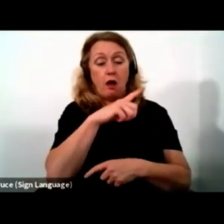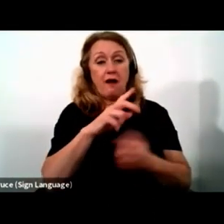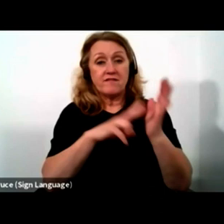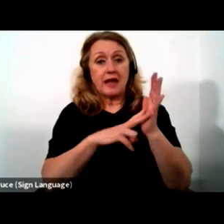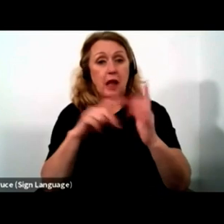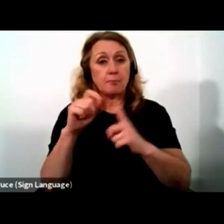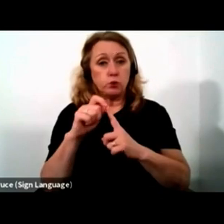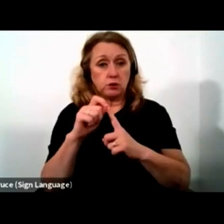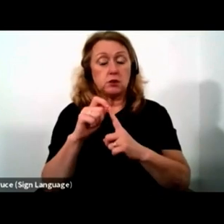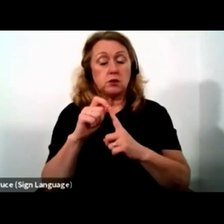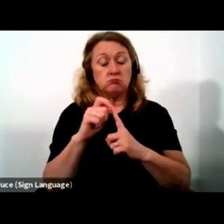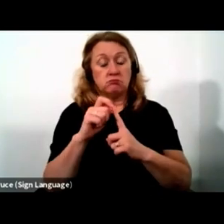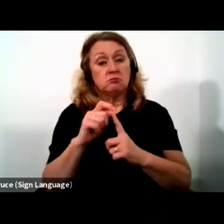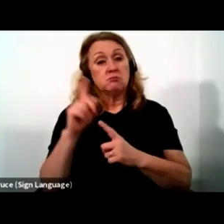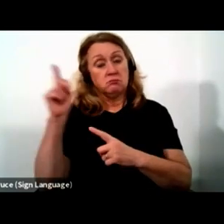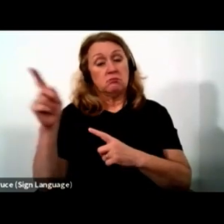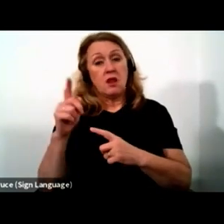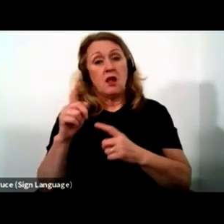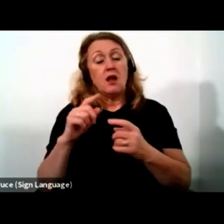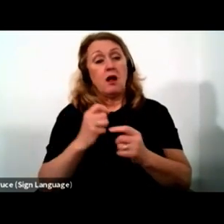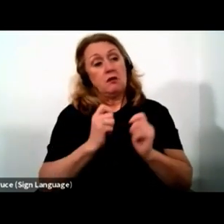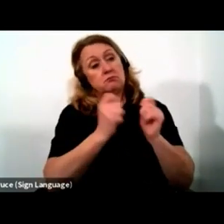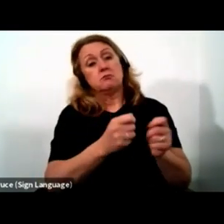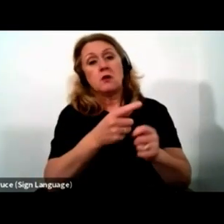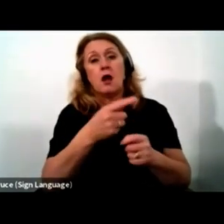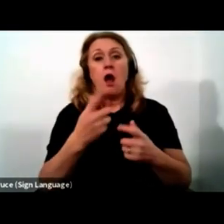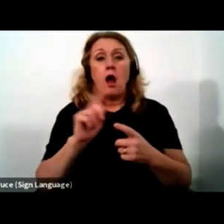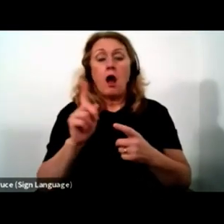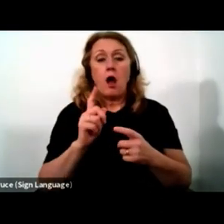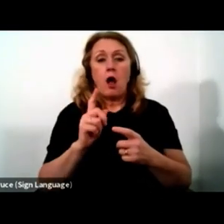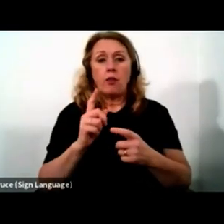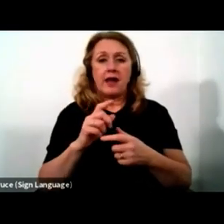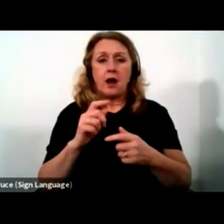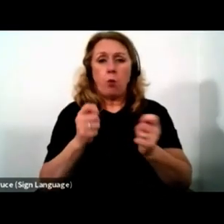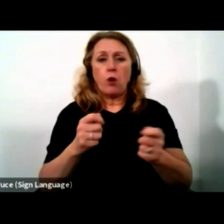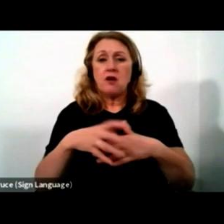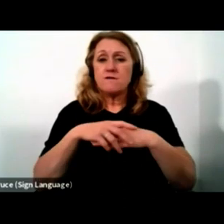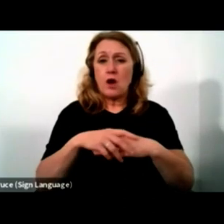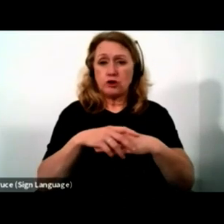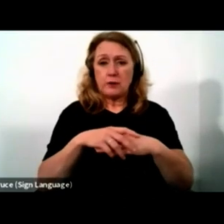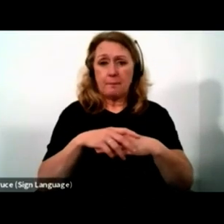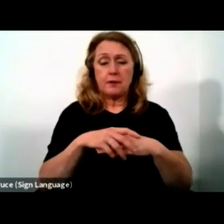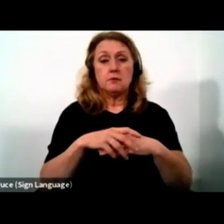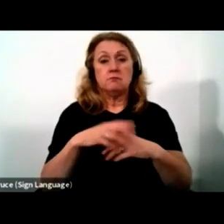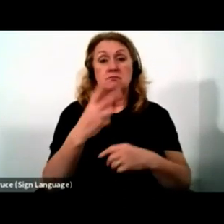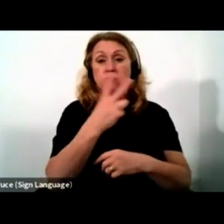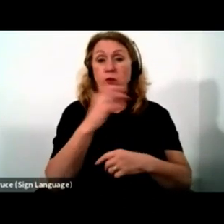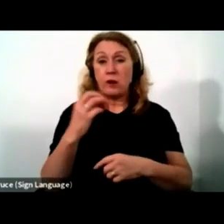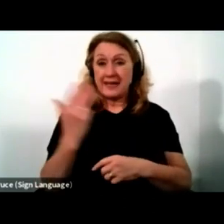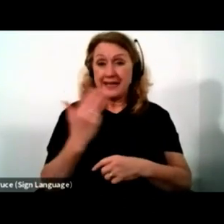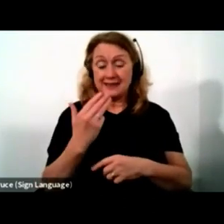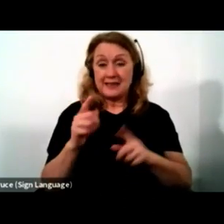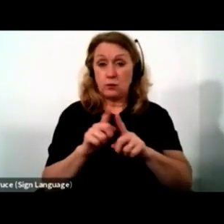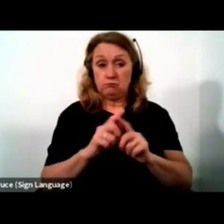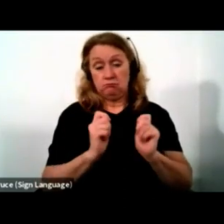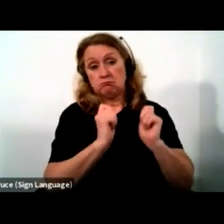President of the Russian Federation, with the Russian Senate Award of the Order of Friendship in 2019. Also, in 2019,